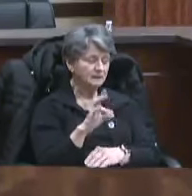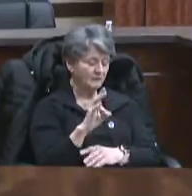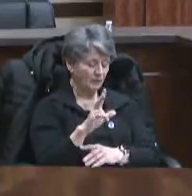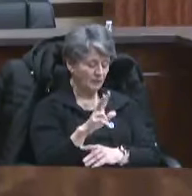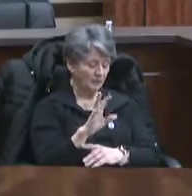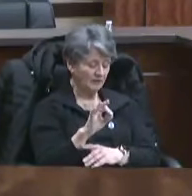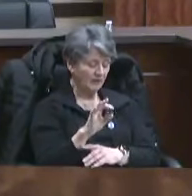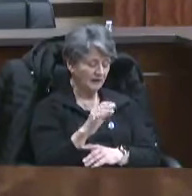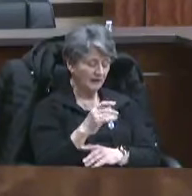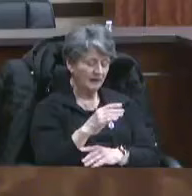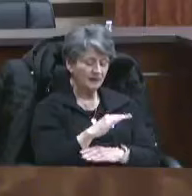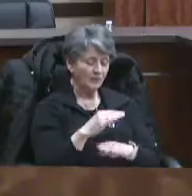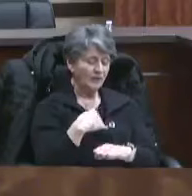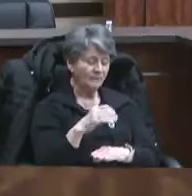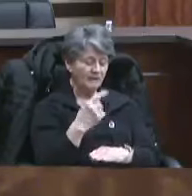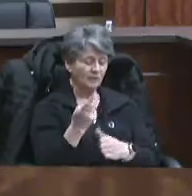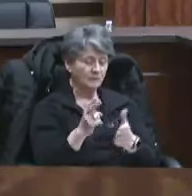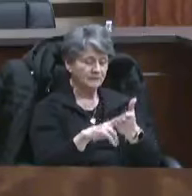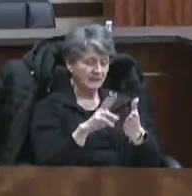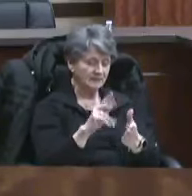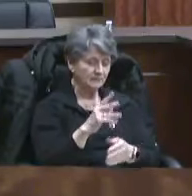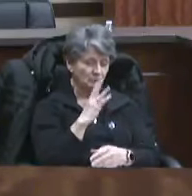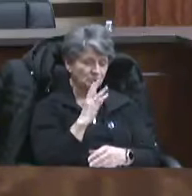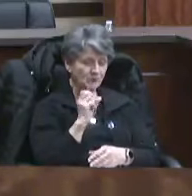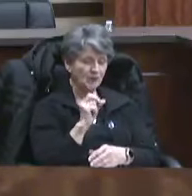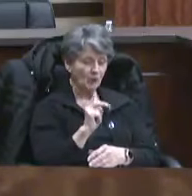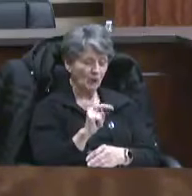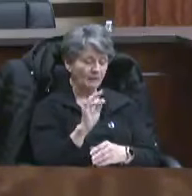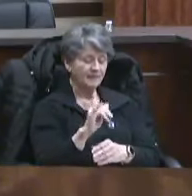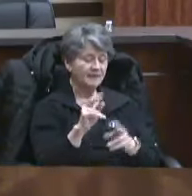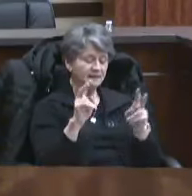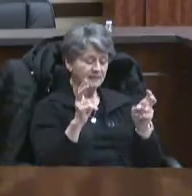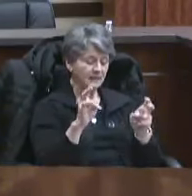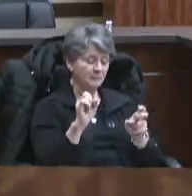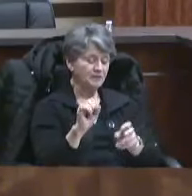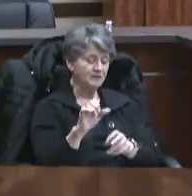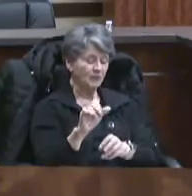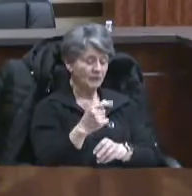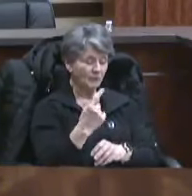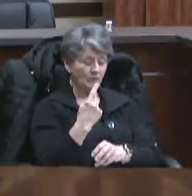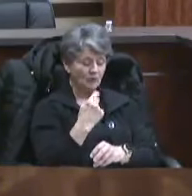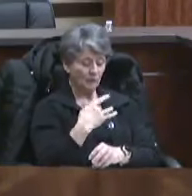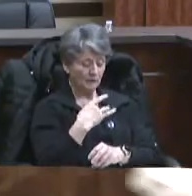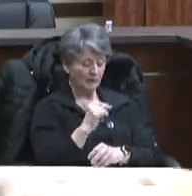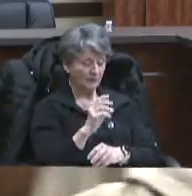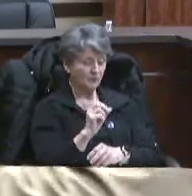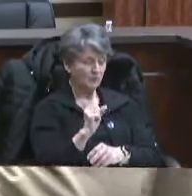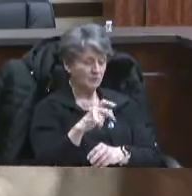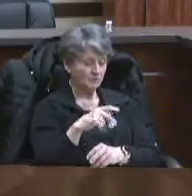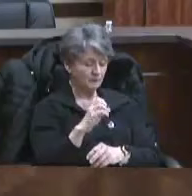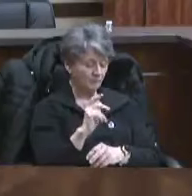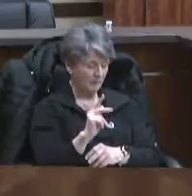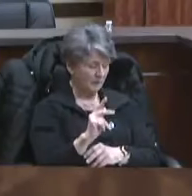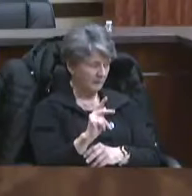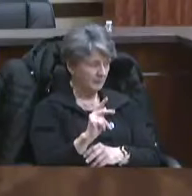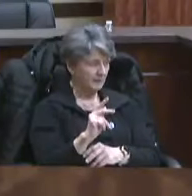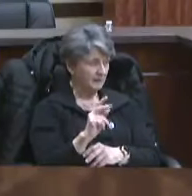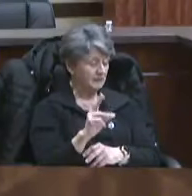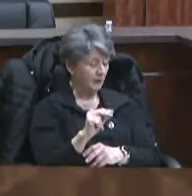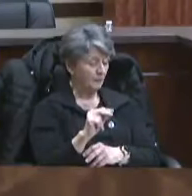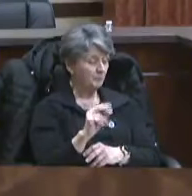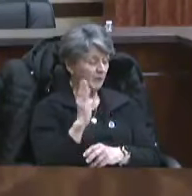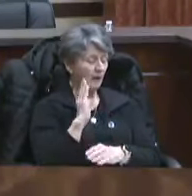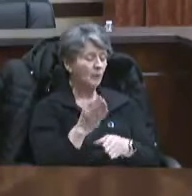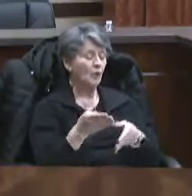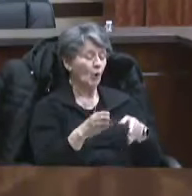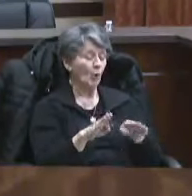7:39. I have no one signed up to speak on this agenda item. Is there anyone who would like to speak? Seeing no one, I'll close the